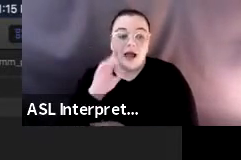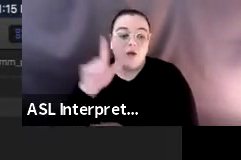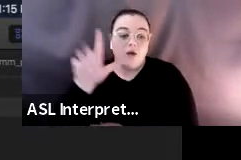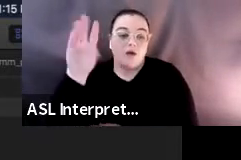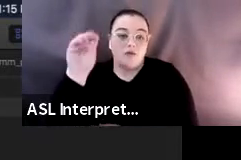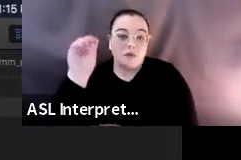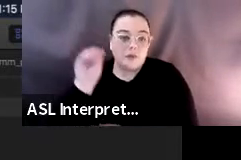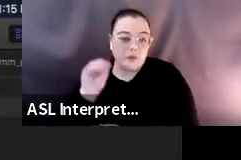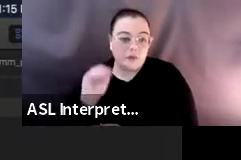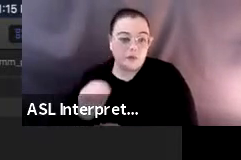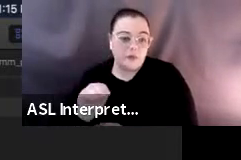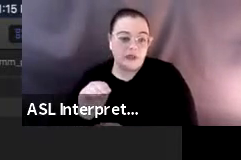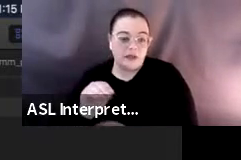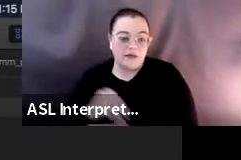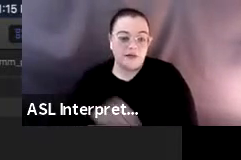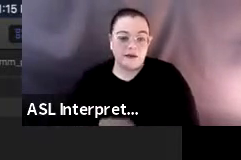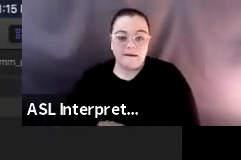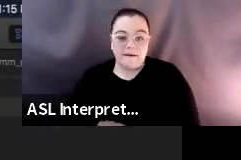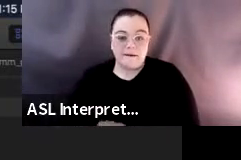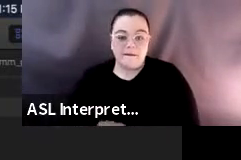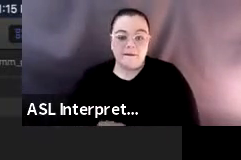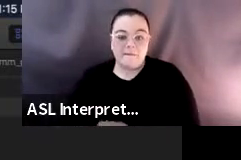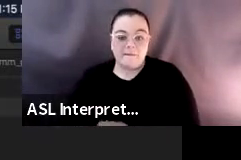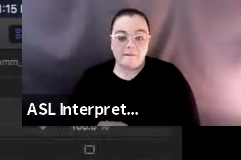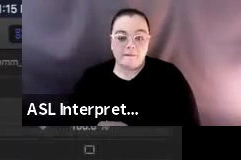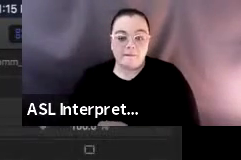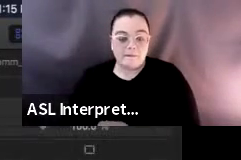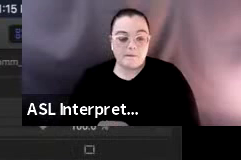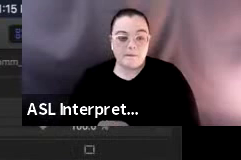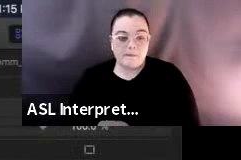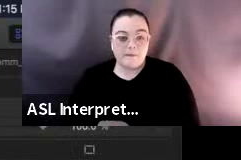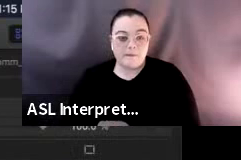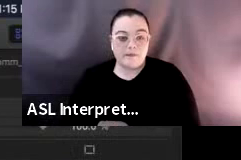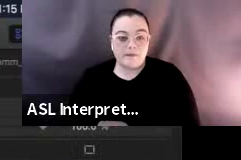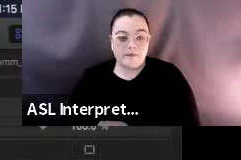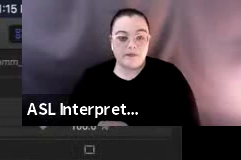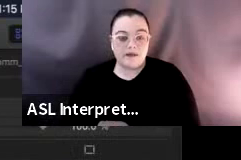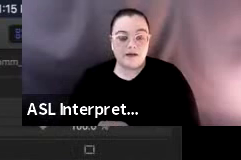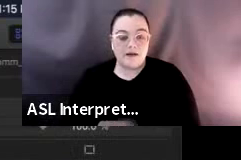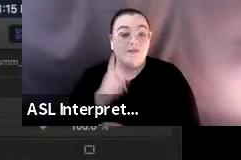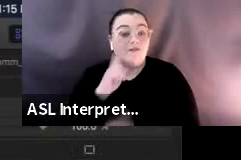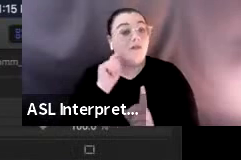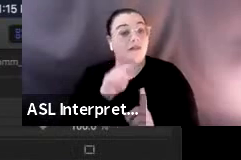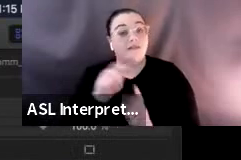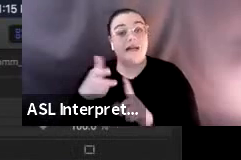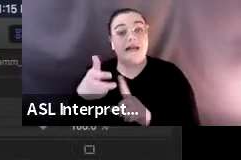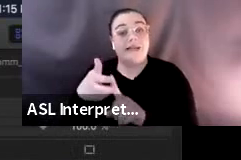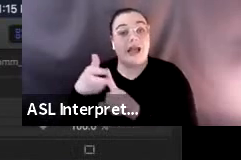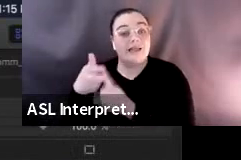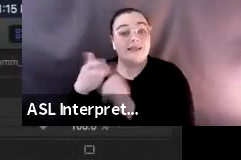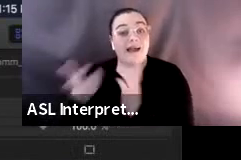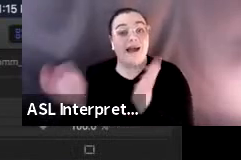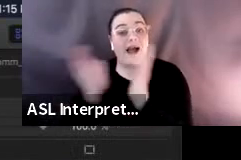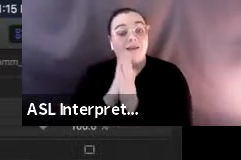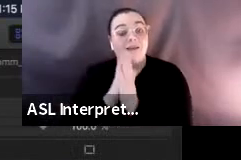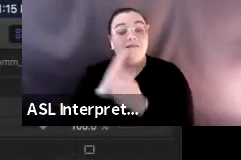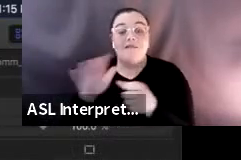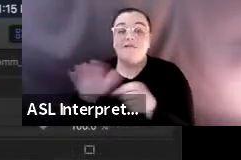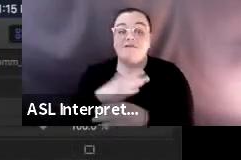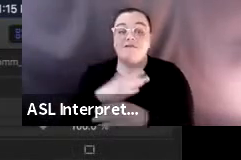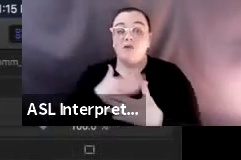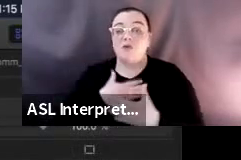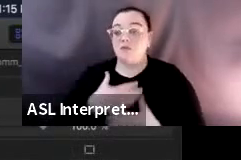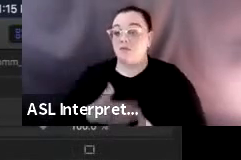right at the end here. In this particular case, the casting asked me to do a full body slate with no camera